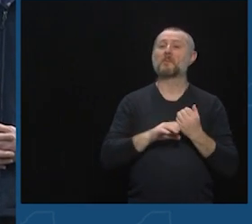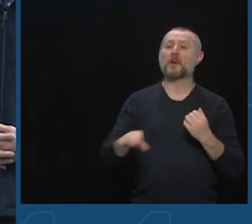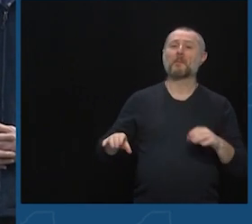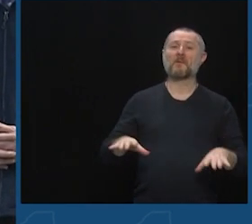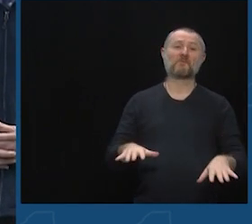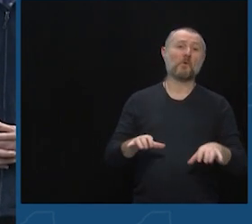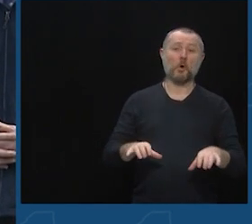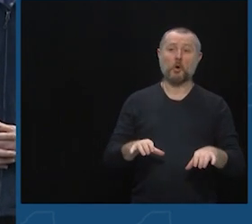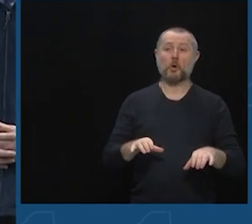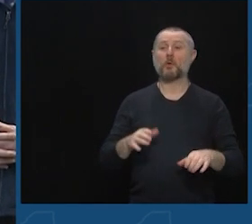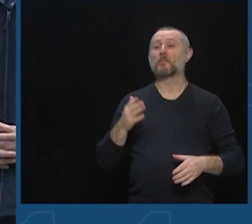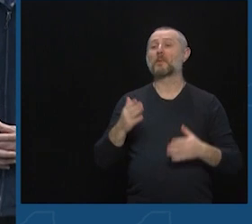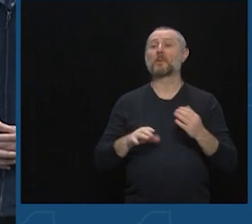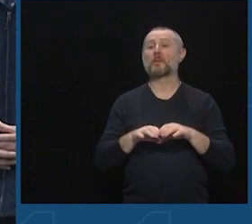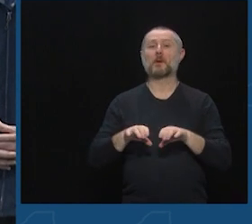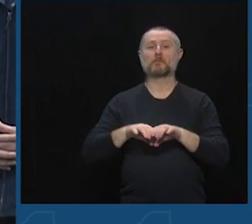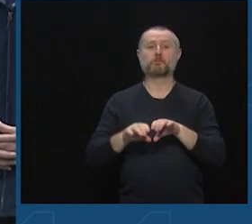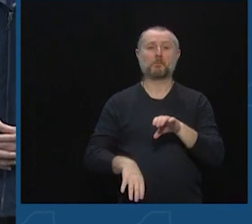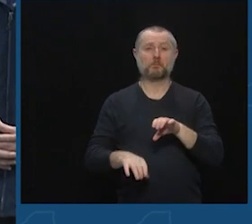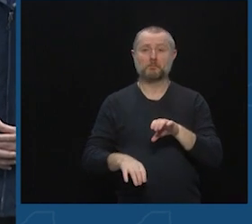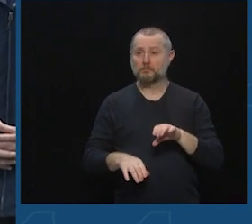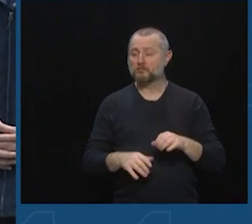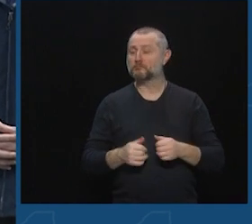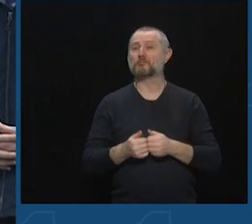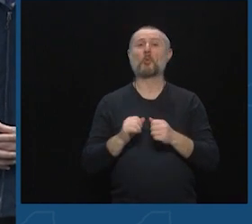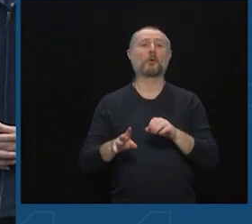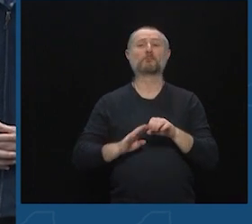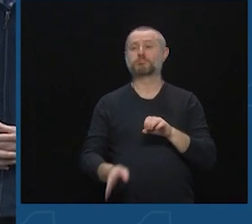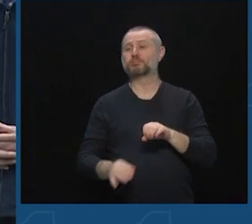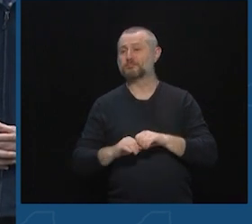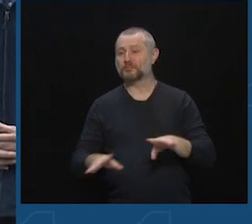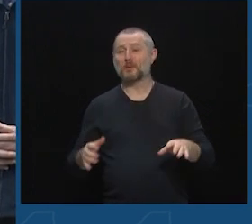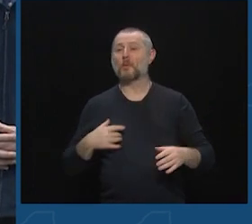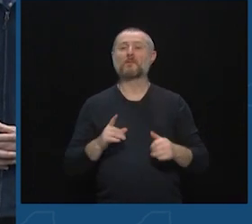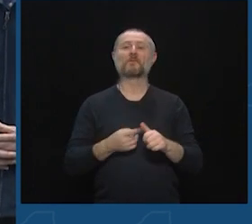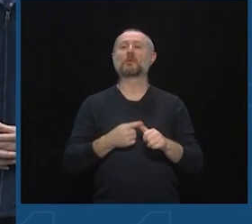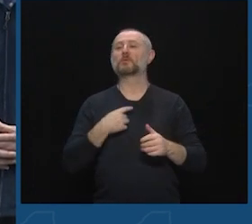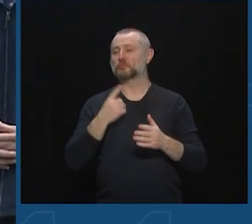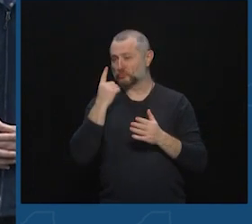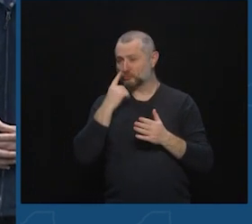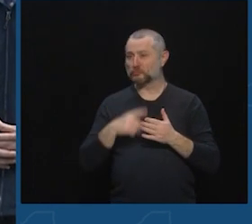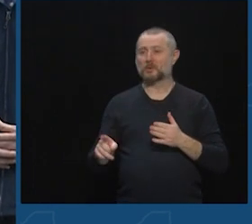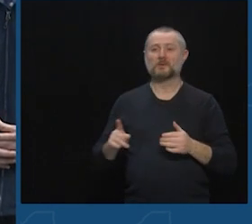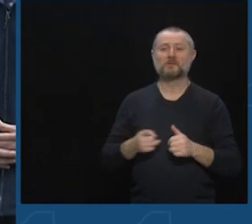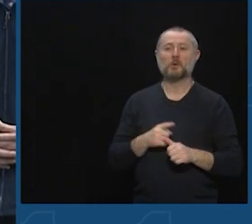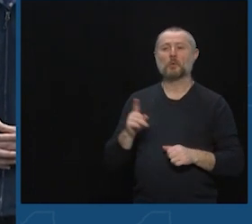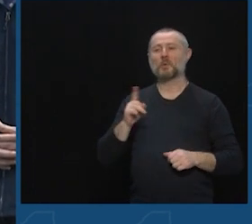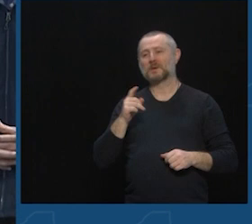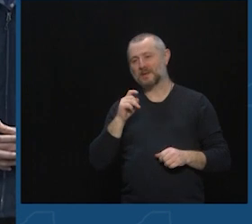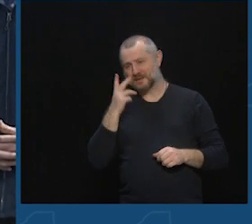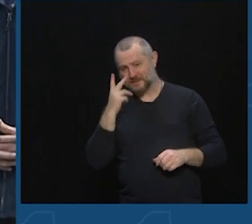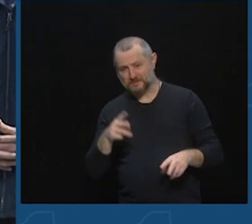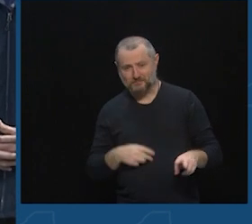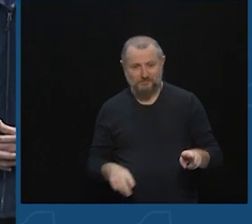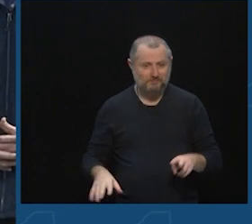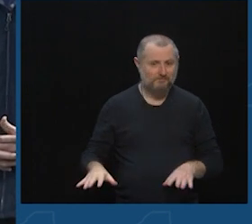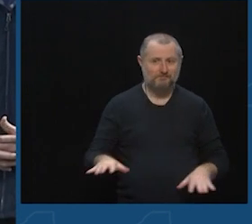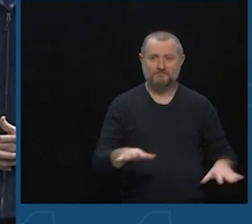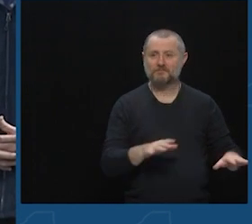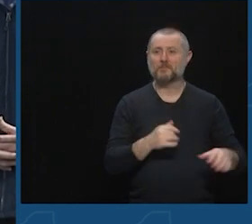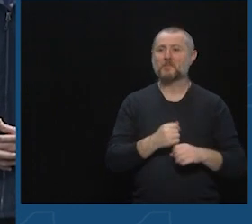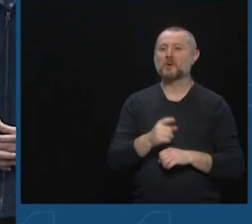The first thing you want to do is to check the places where your pipes can be visually checked for frost,